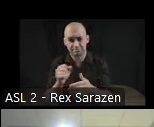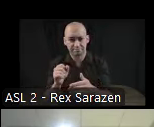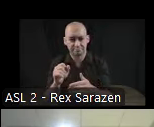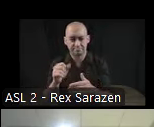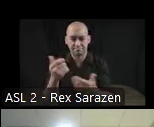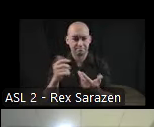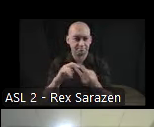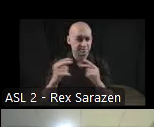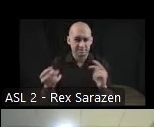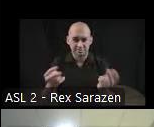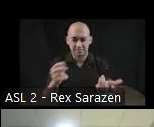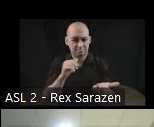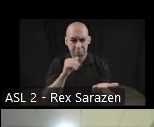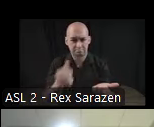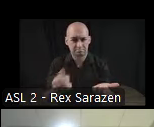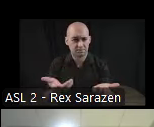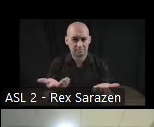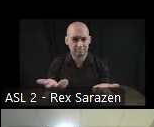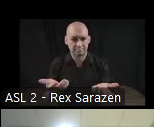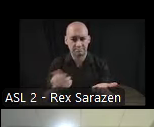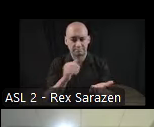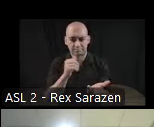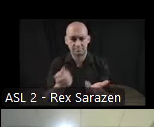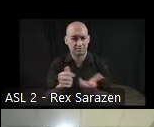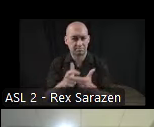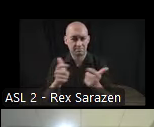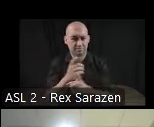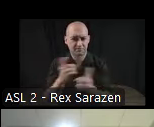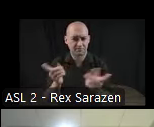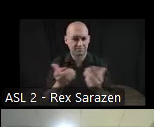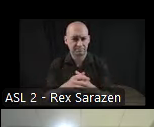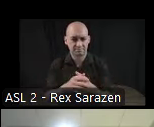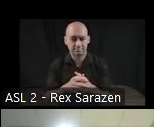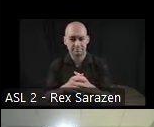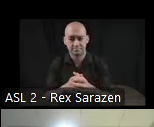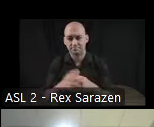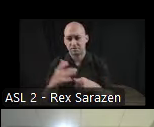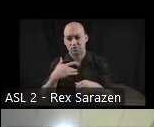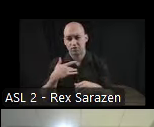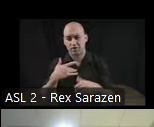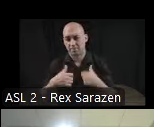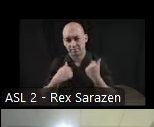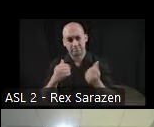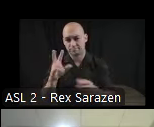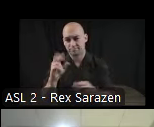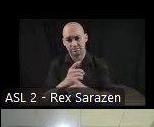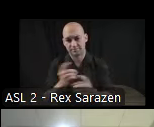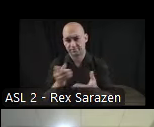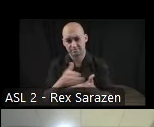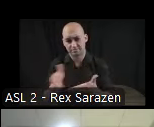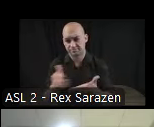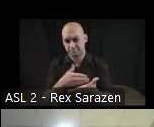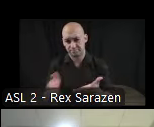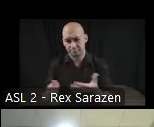risk for a genetic risk for Alzheimer's disease, nor heart health at the beginning of the study. So it did seem